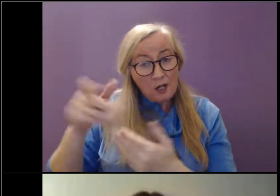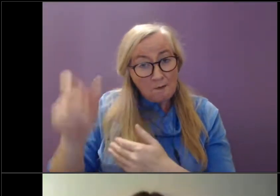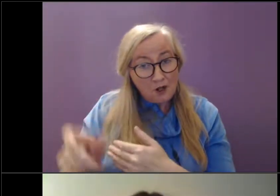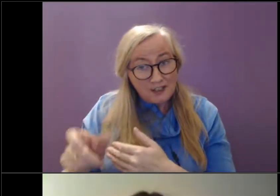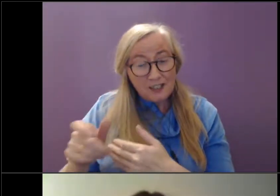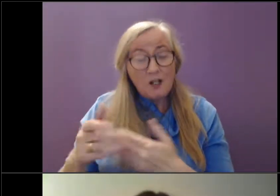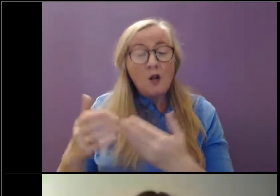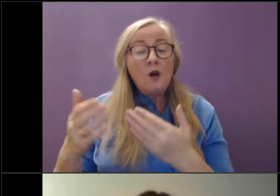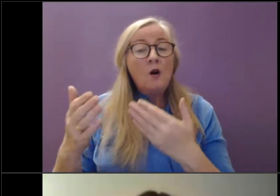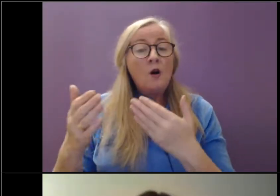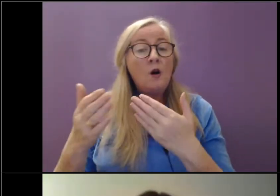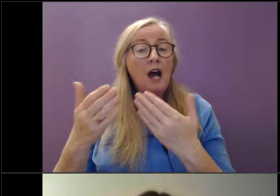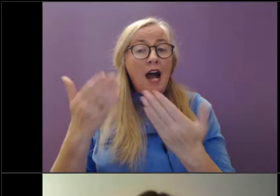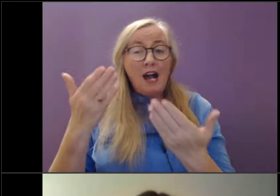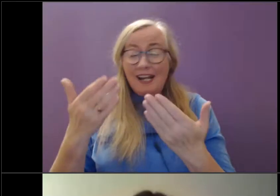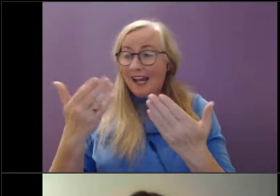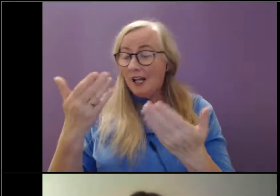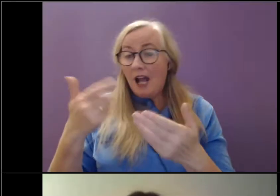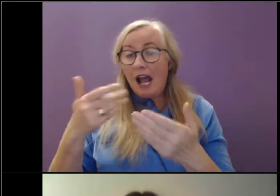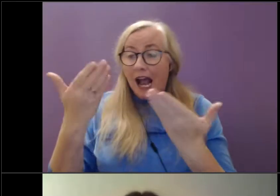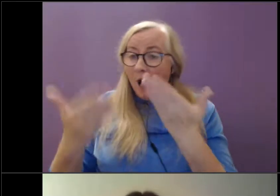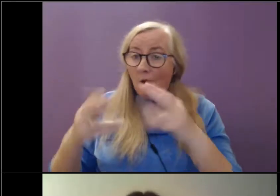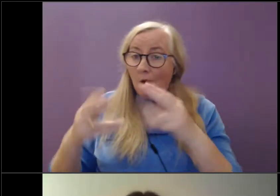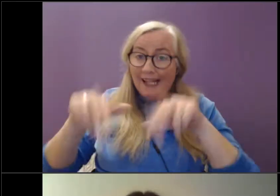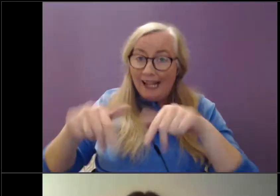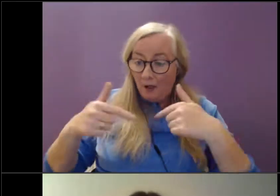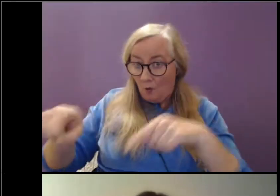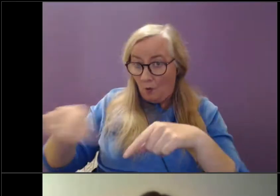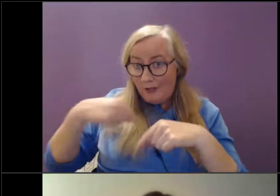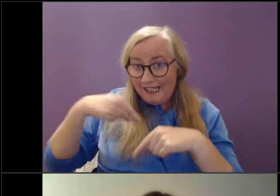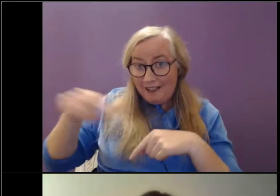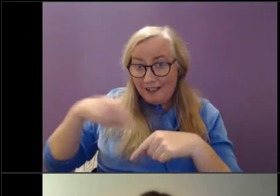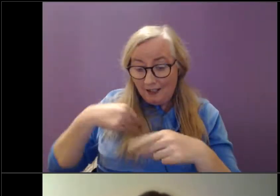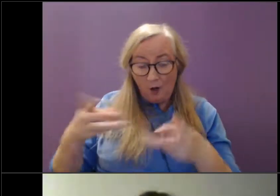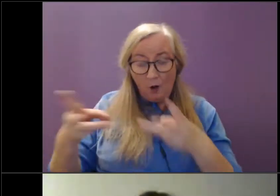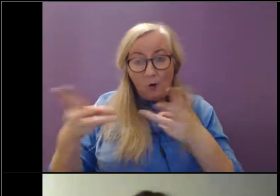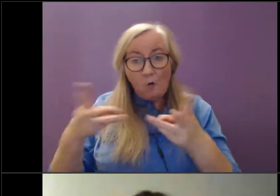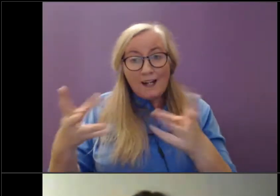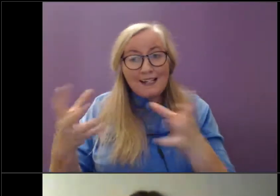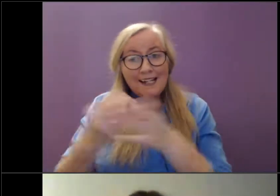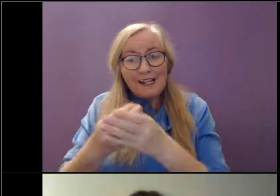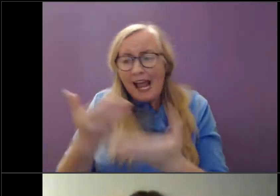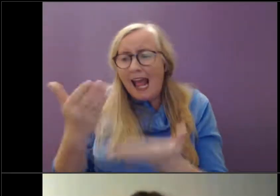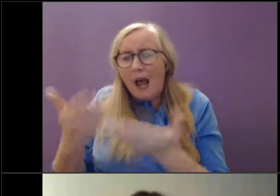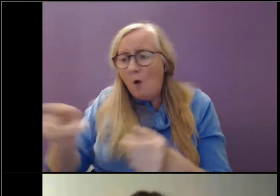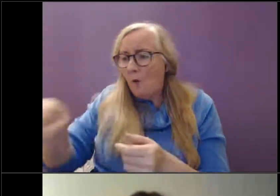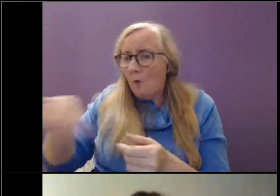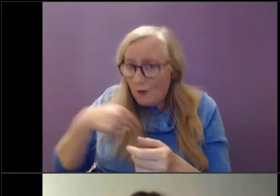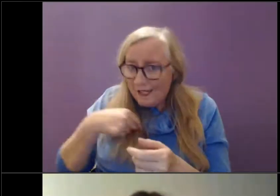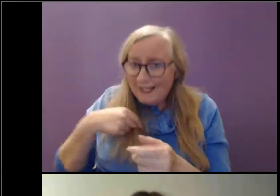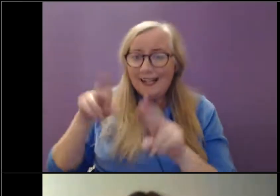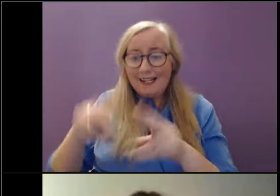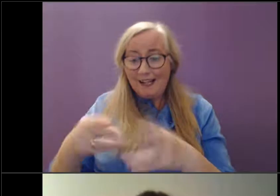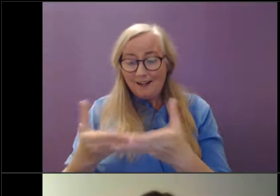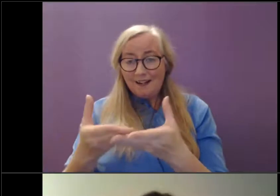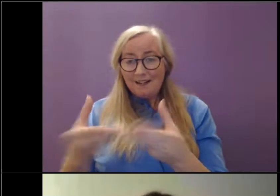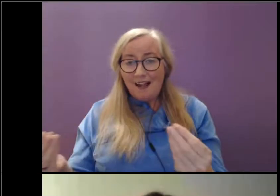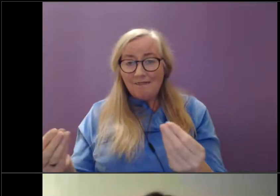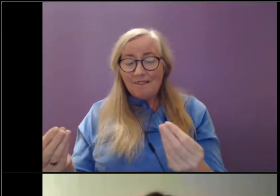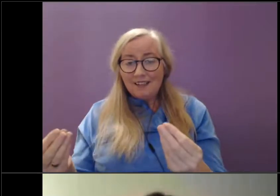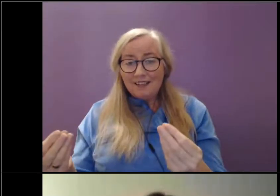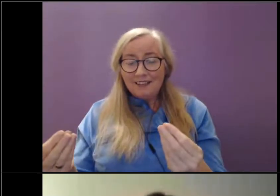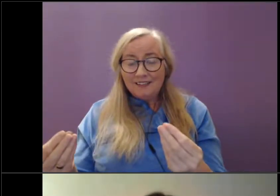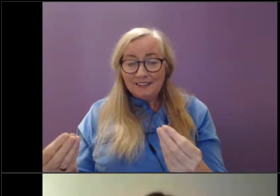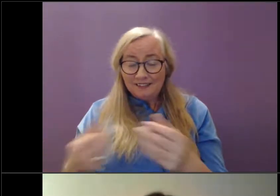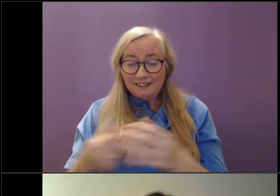be like to work together to solve it, just the two of you as well? So that could be something that's done outside of the actual conflict